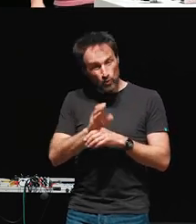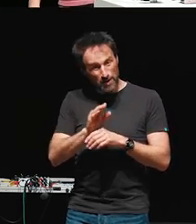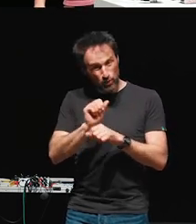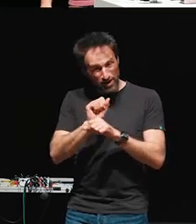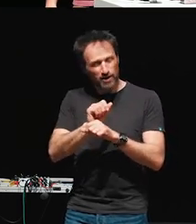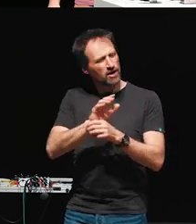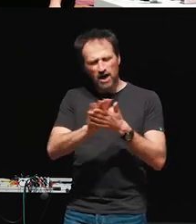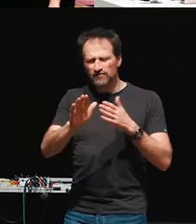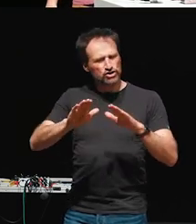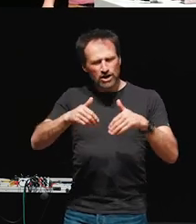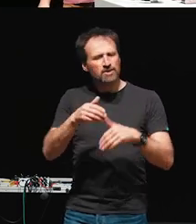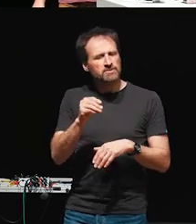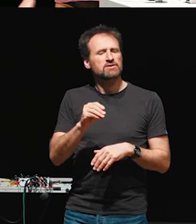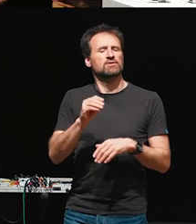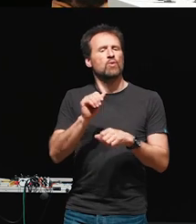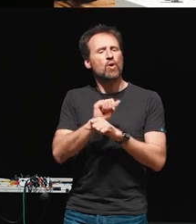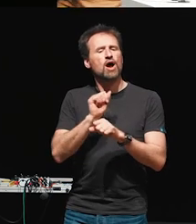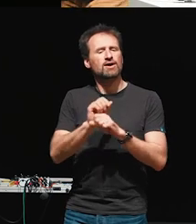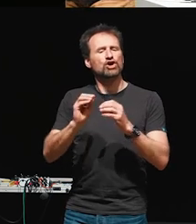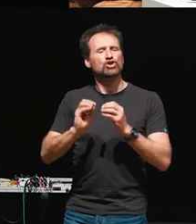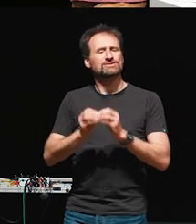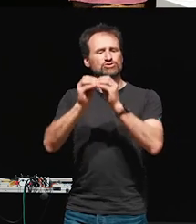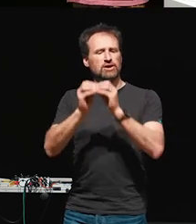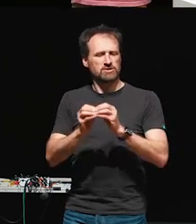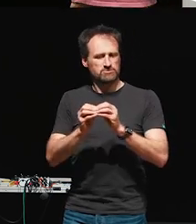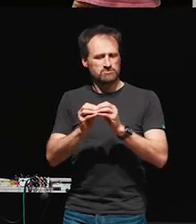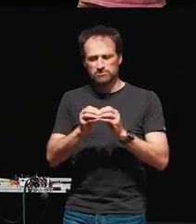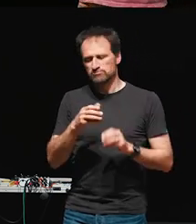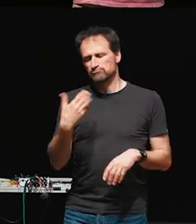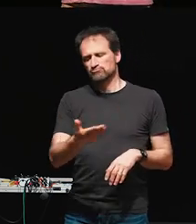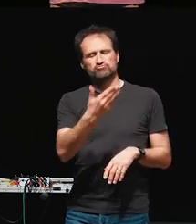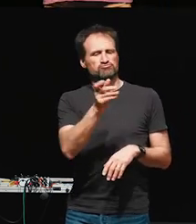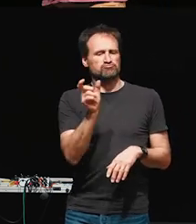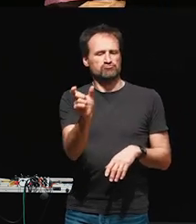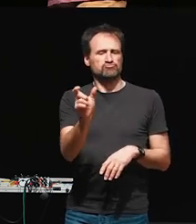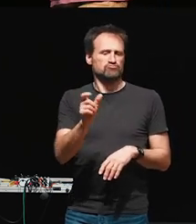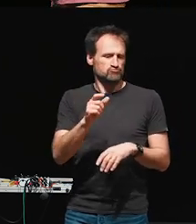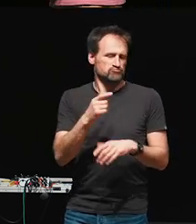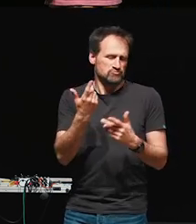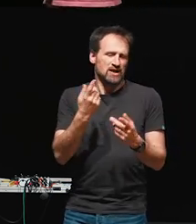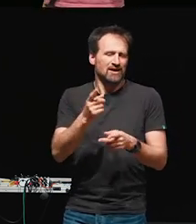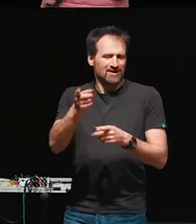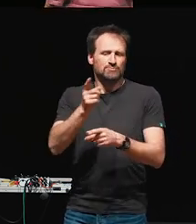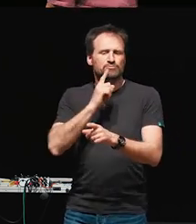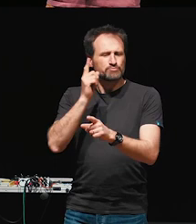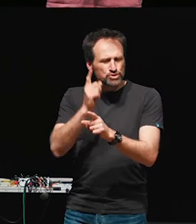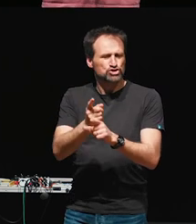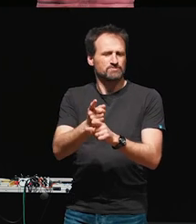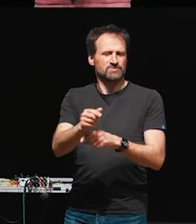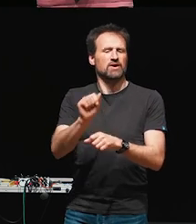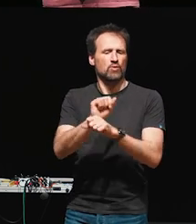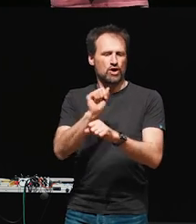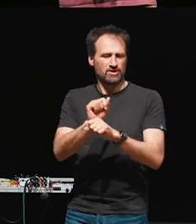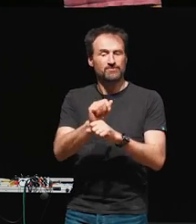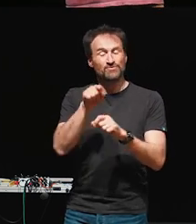and you give it a file path to load. Calling this will create what's known as a dedicated worker. And that stands in contrast to a shared